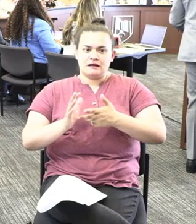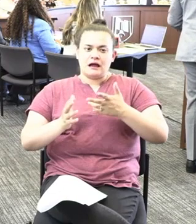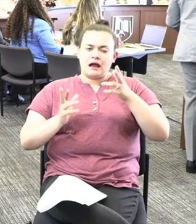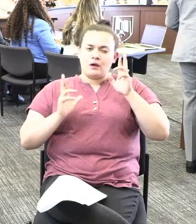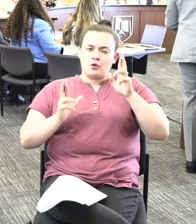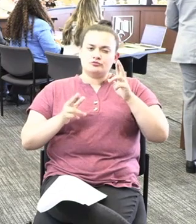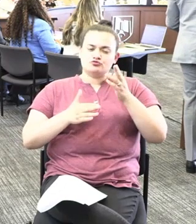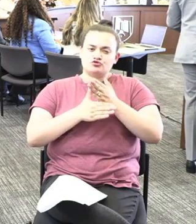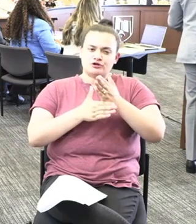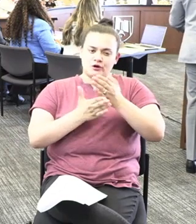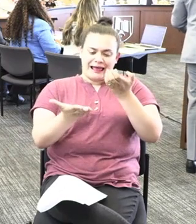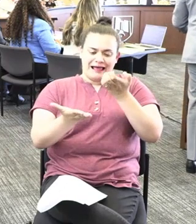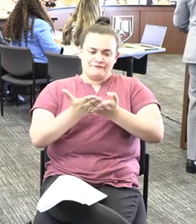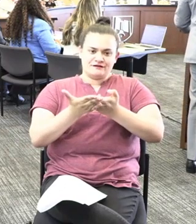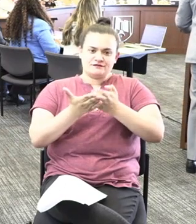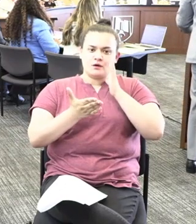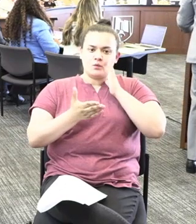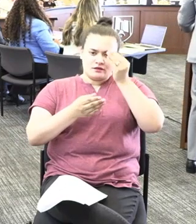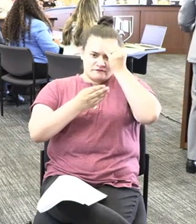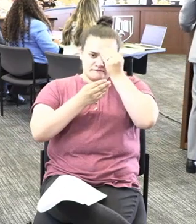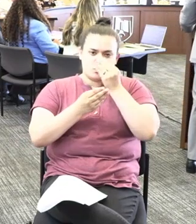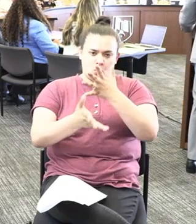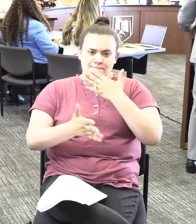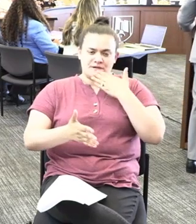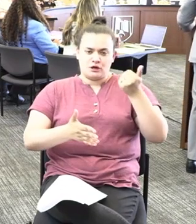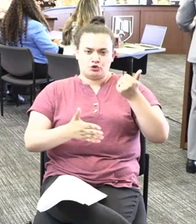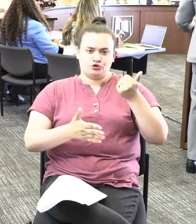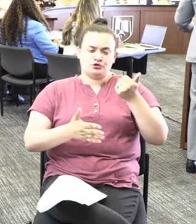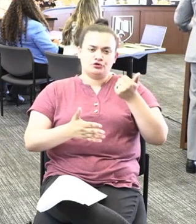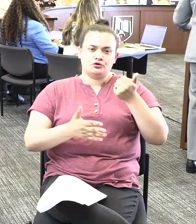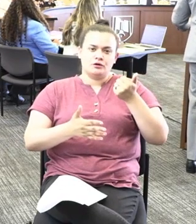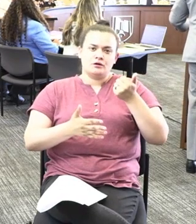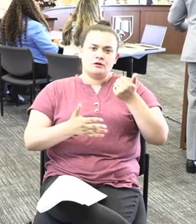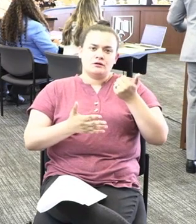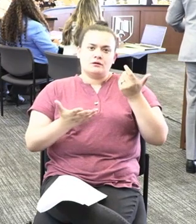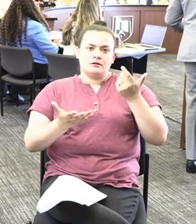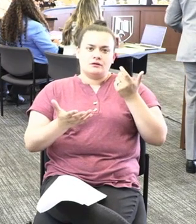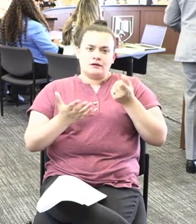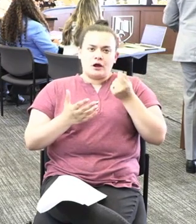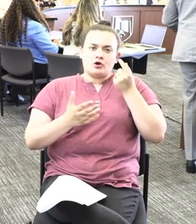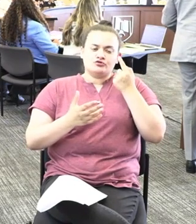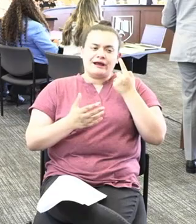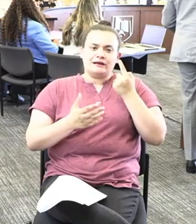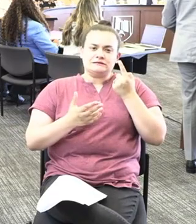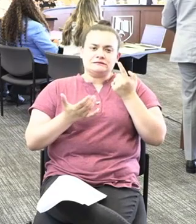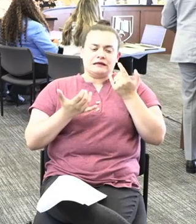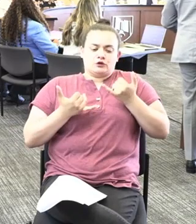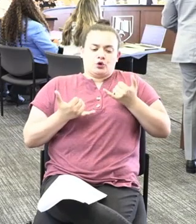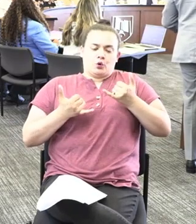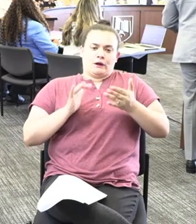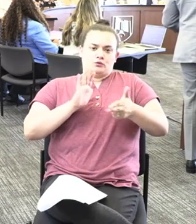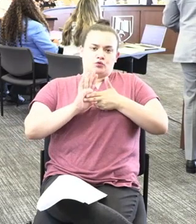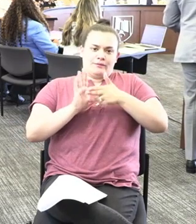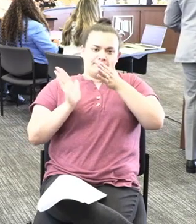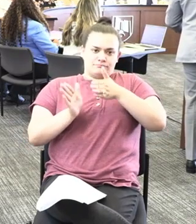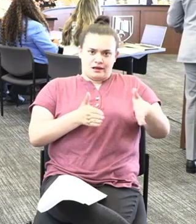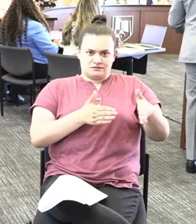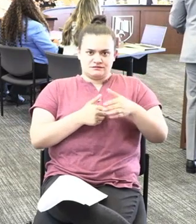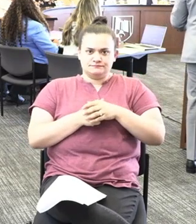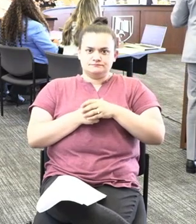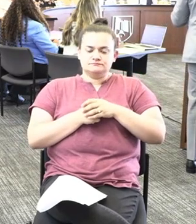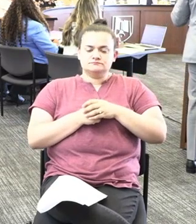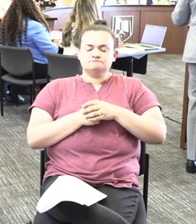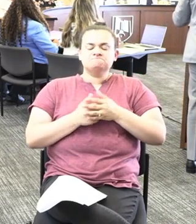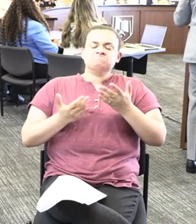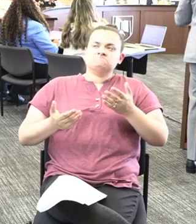that will better inform the narrative around some of the current enrollment plans. So here I